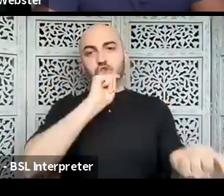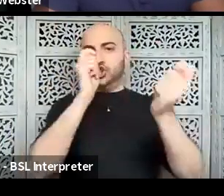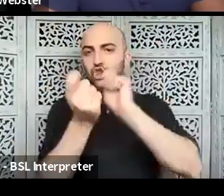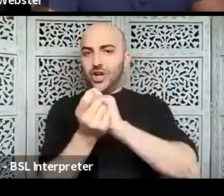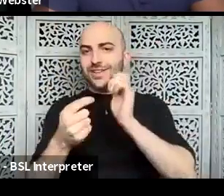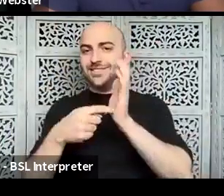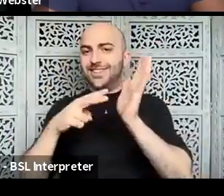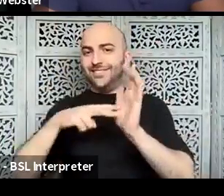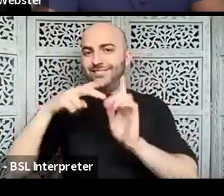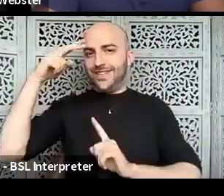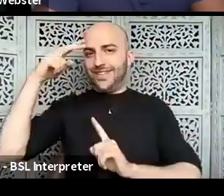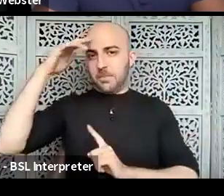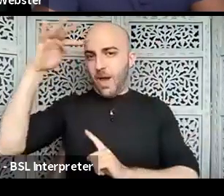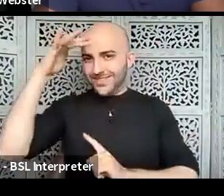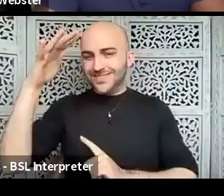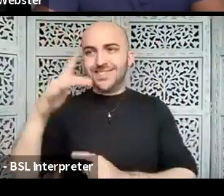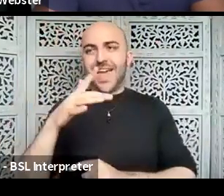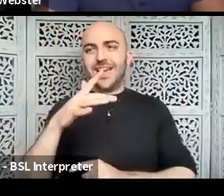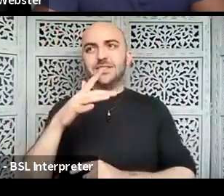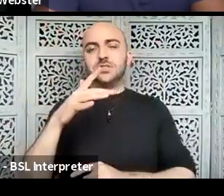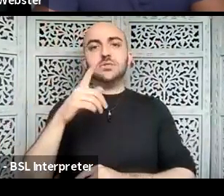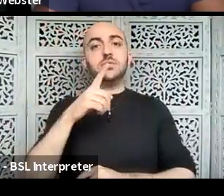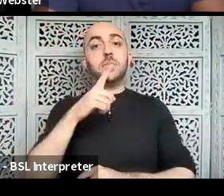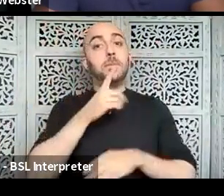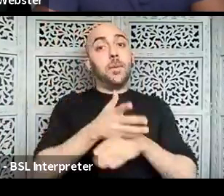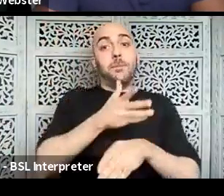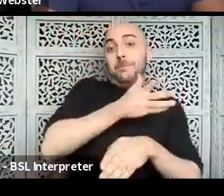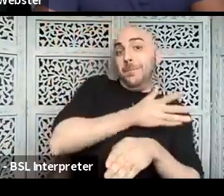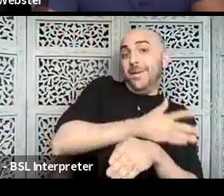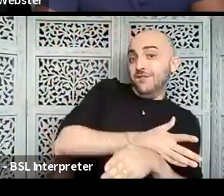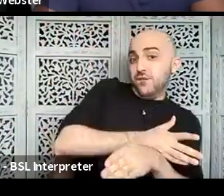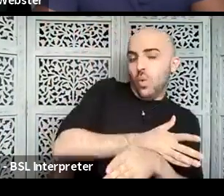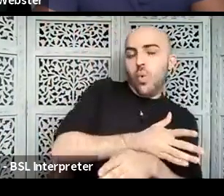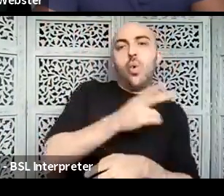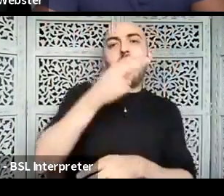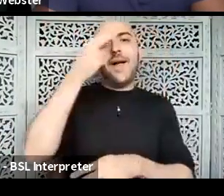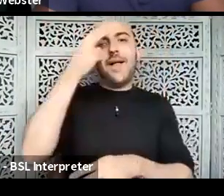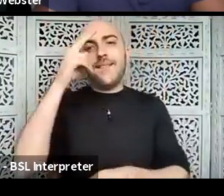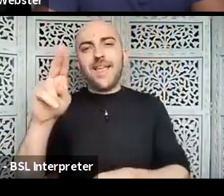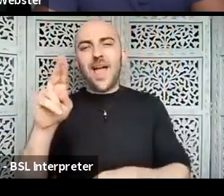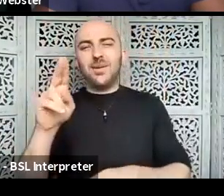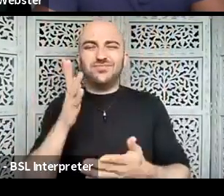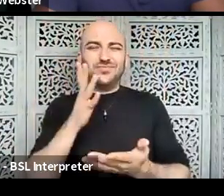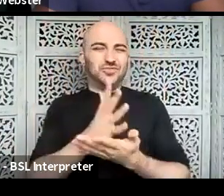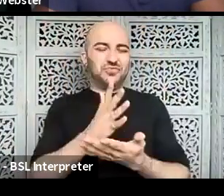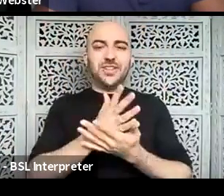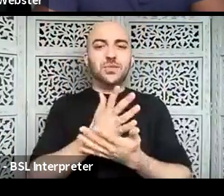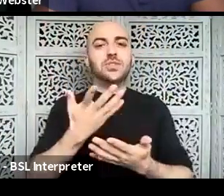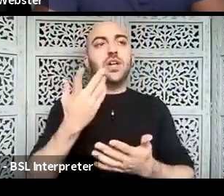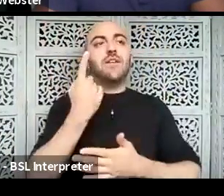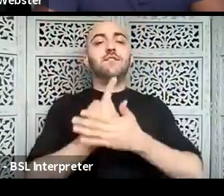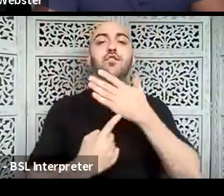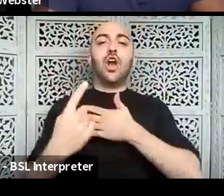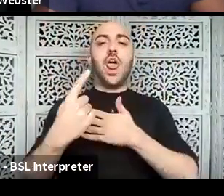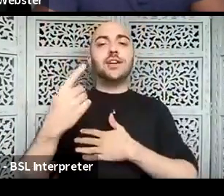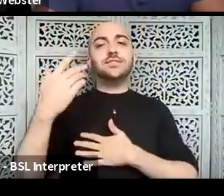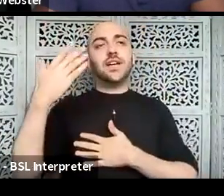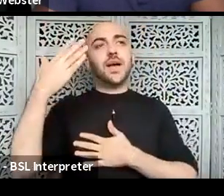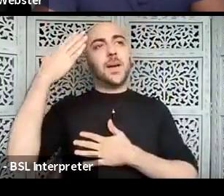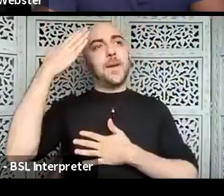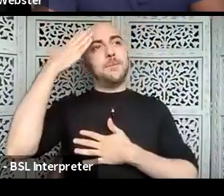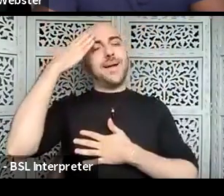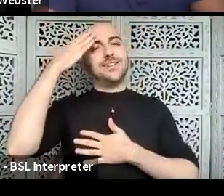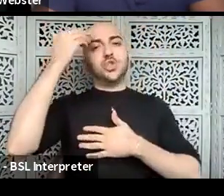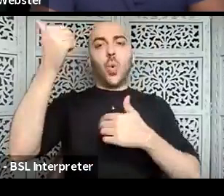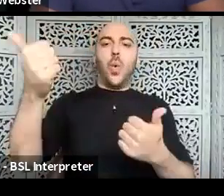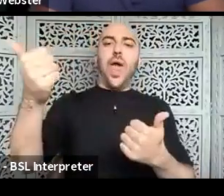in January, because before then it was the not so catchy freelancer mental wellness mornings, which just really doesn't roll